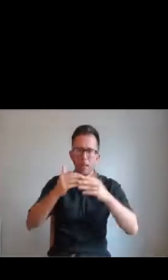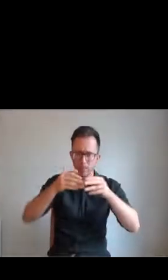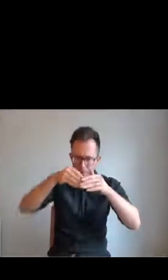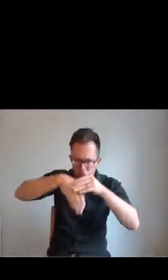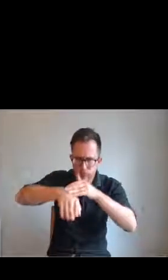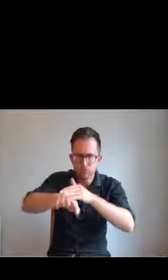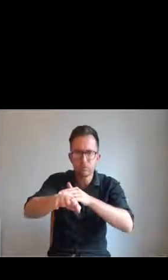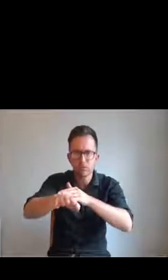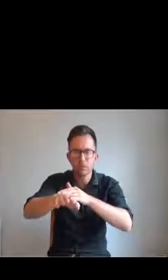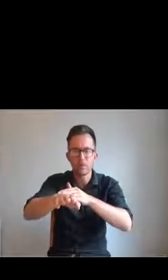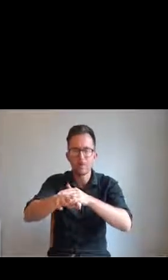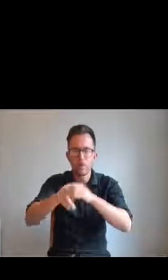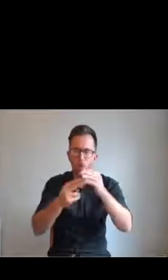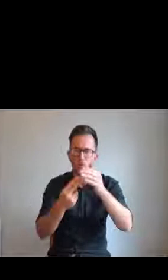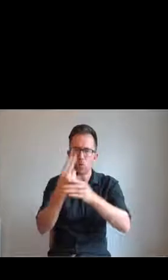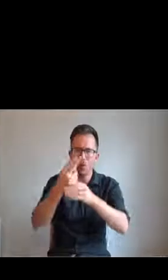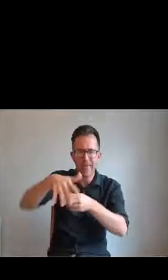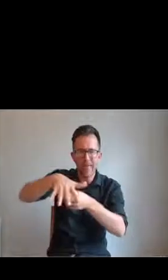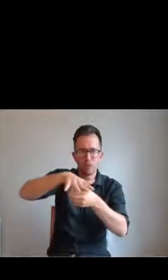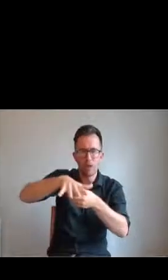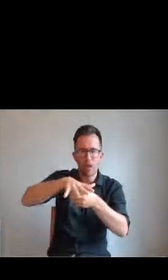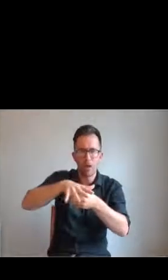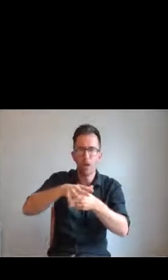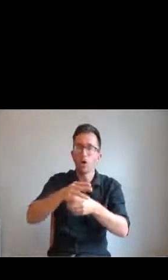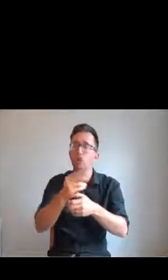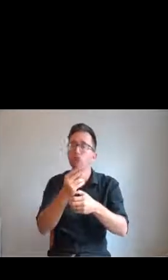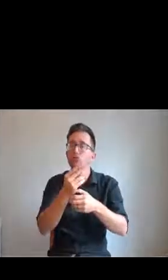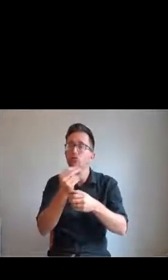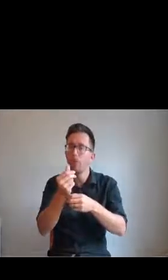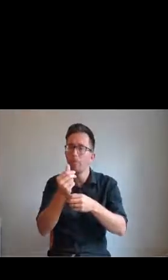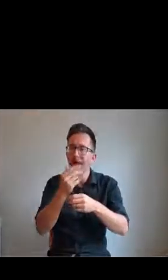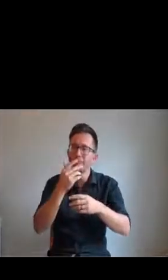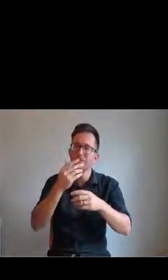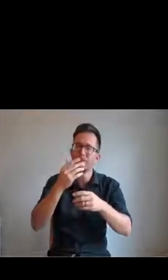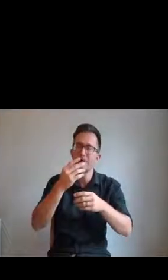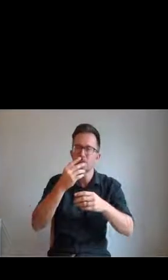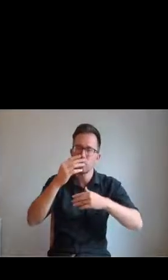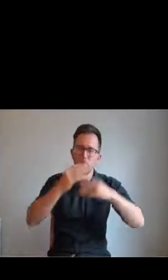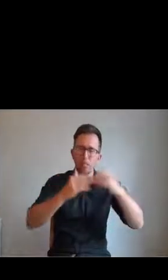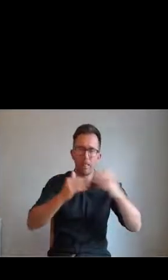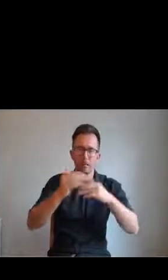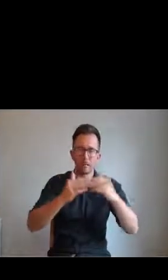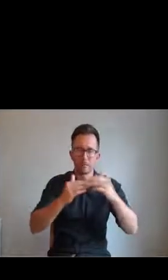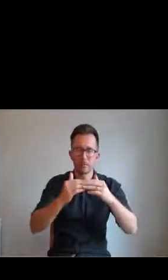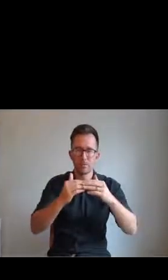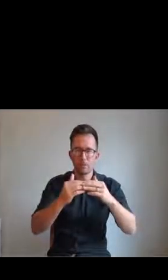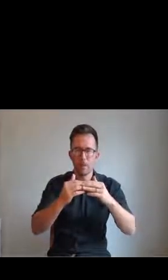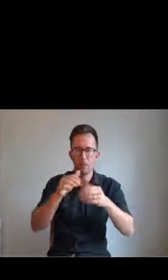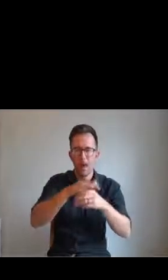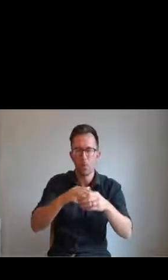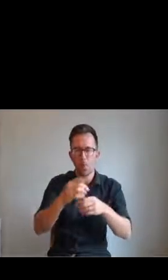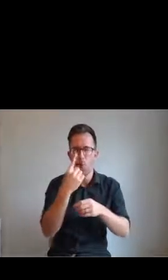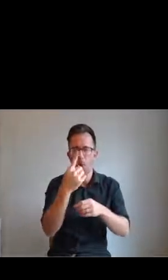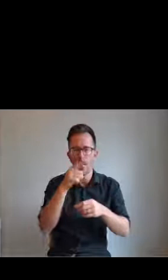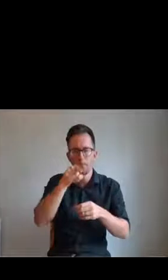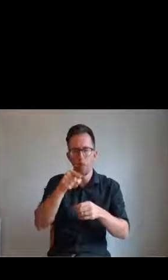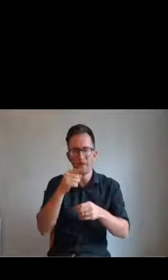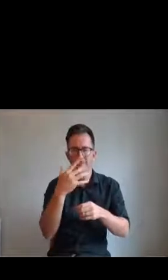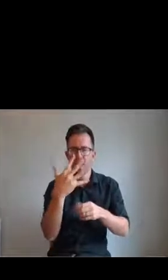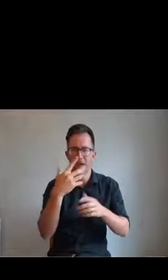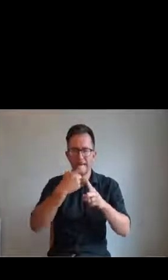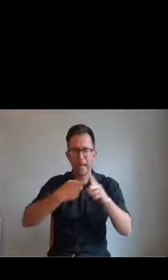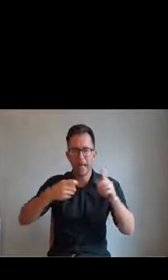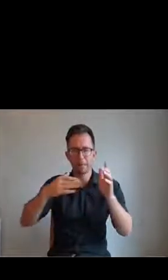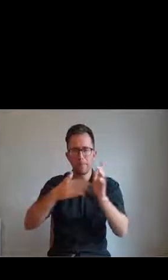Northern Tunnel entrance, some works will be required that sit approximately 1.5 kilometres outside of the development boundary that